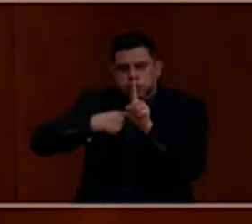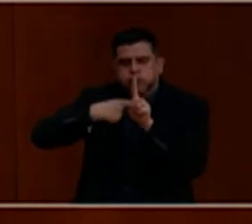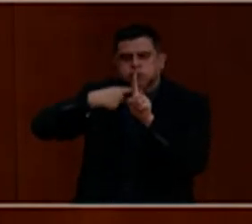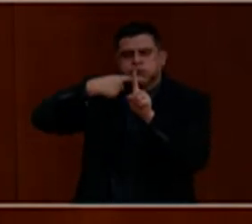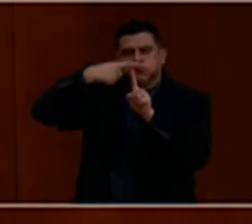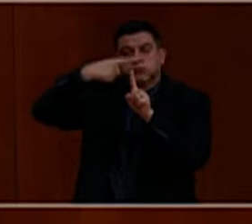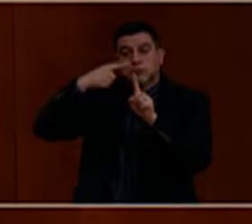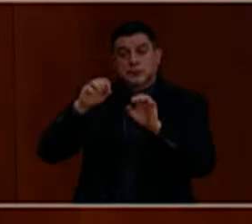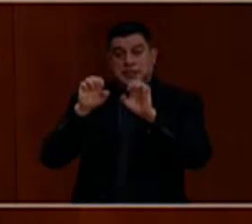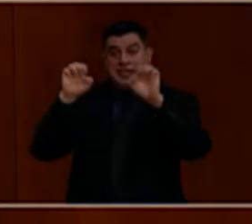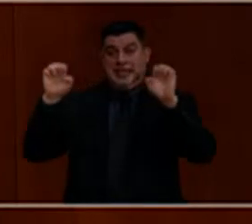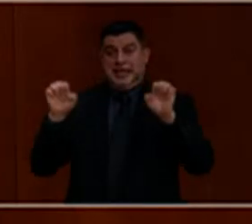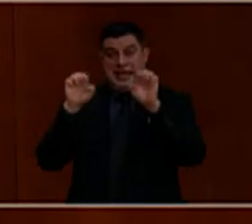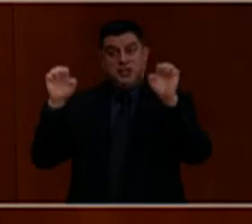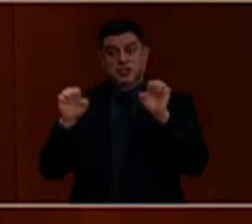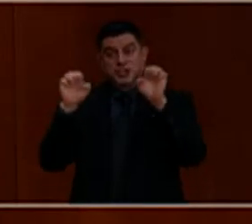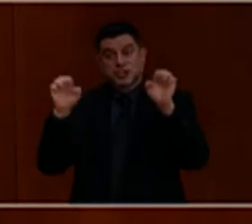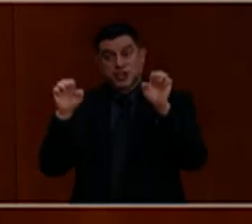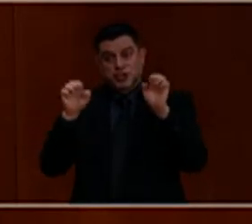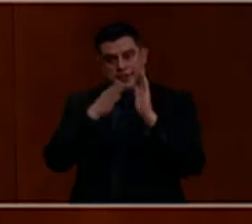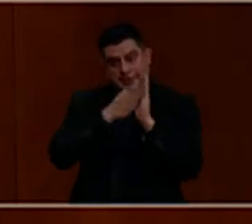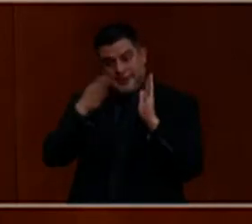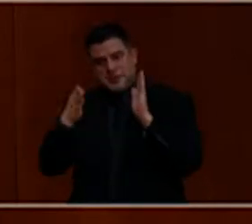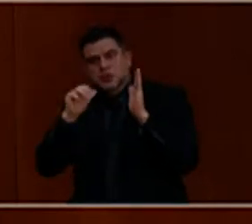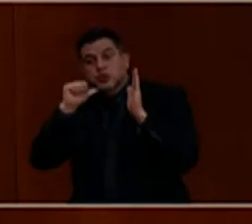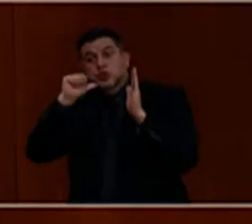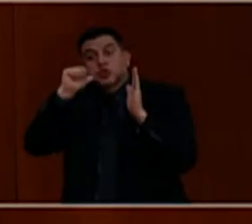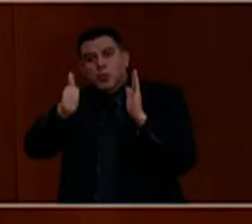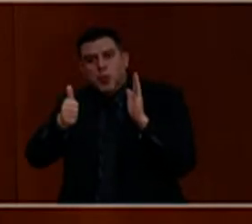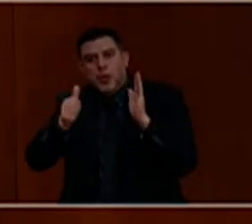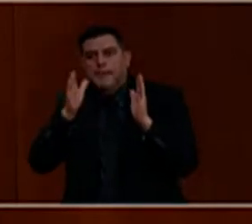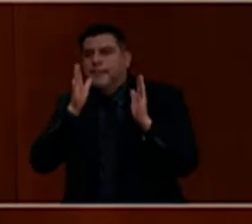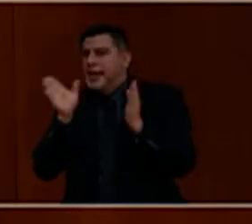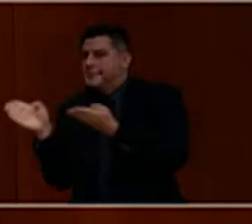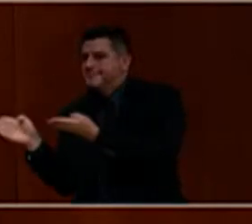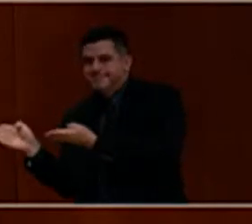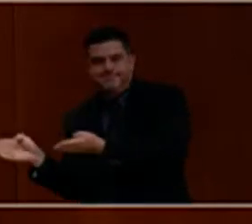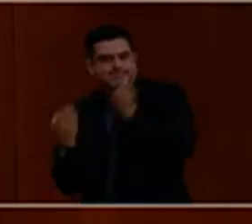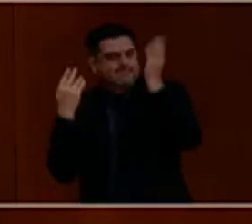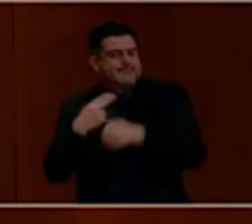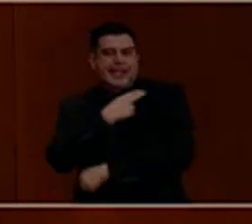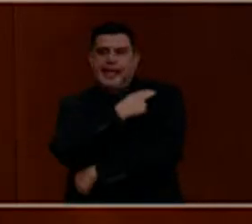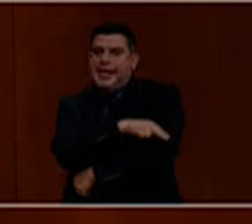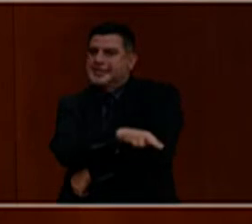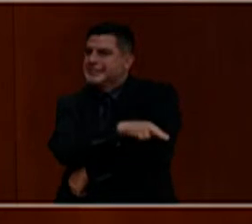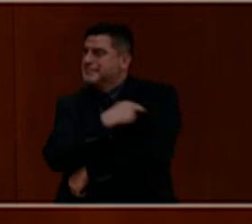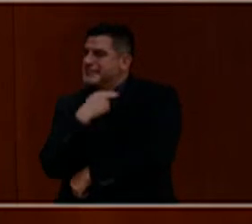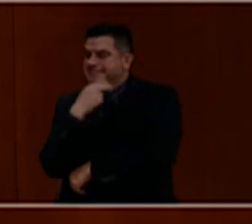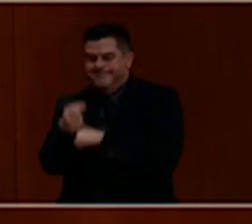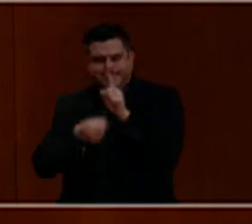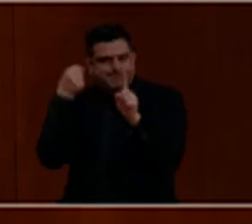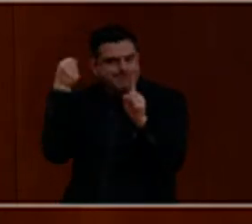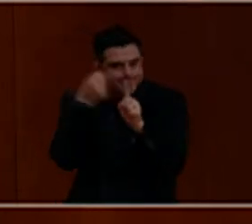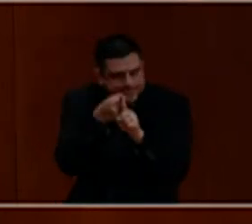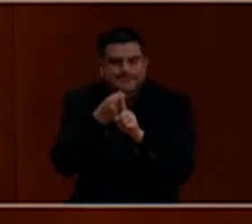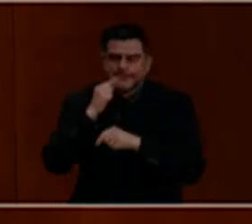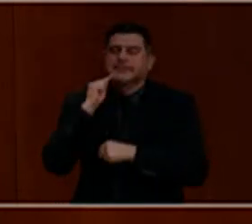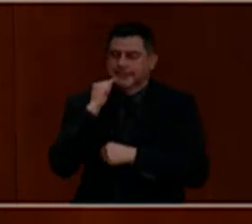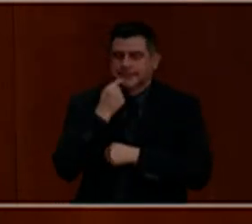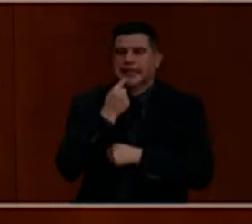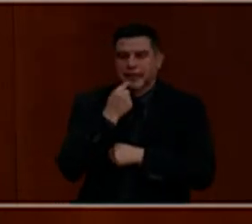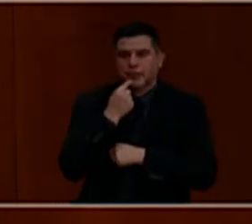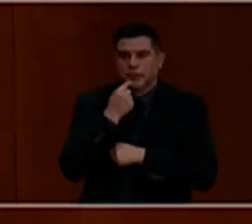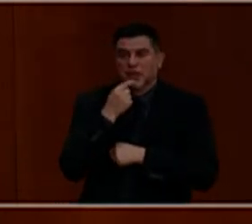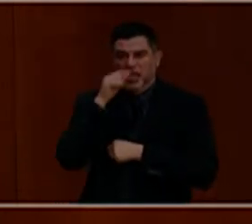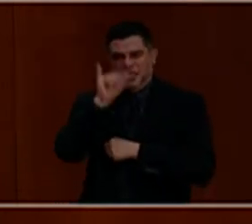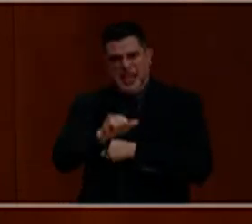those things where my siblings and I had really had to come to terms with the fact that this may not